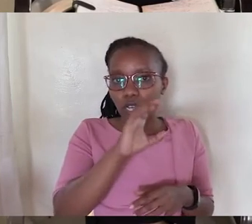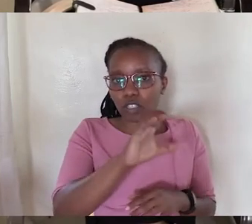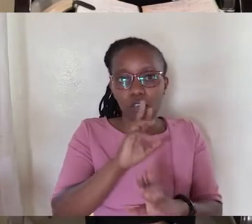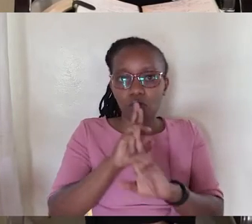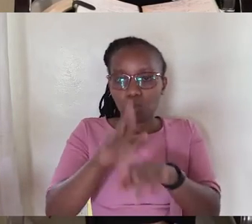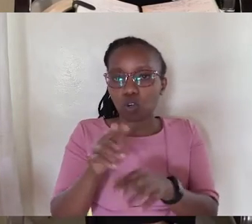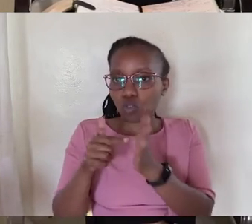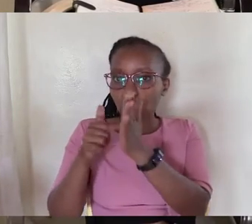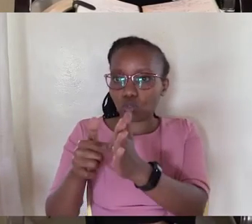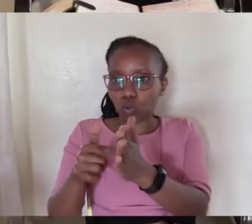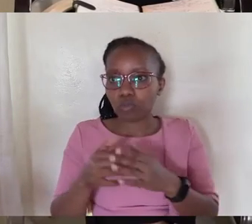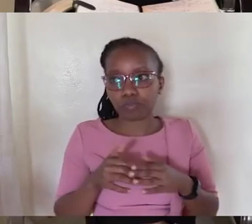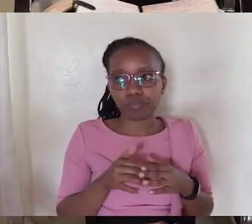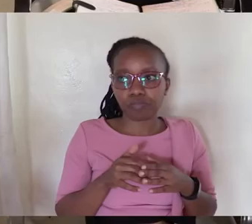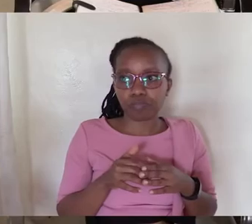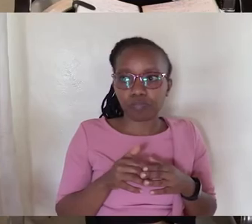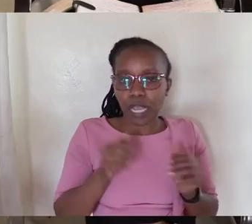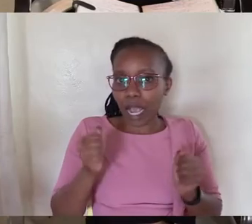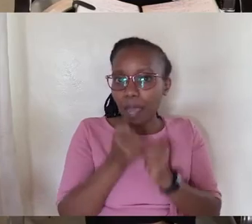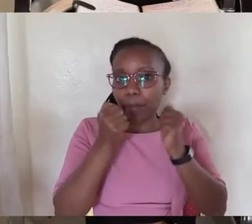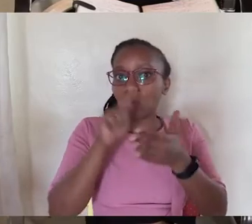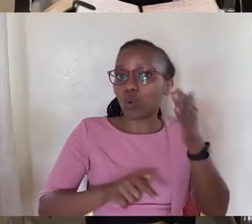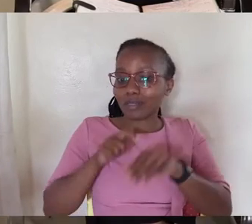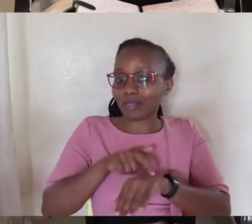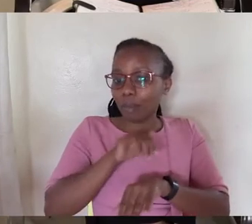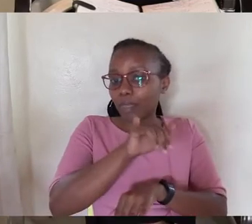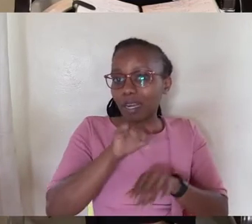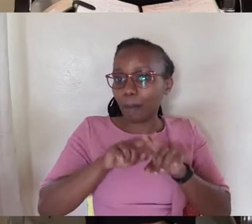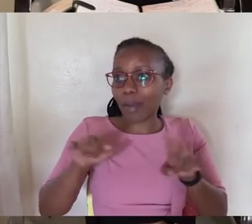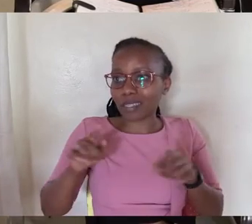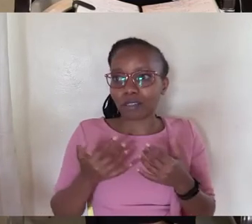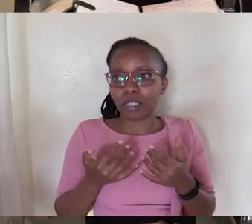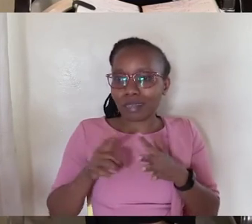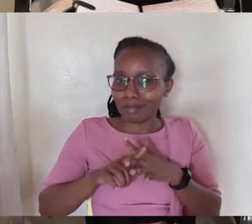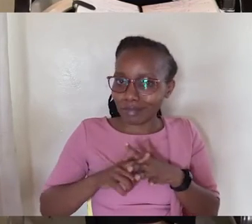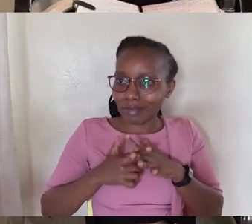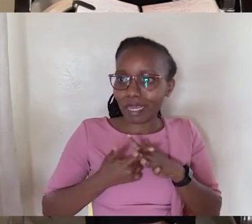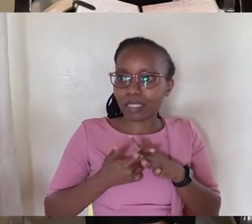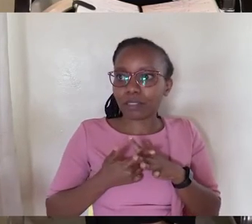report to show comprehensively what had happened during that time. But they went beyond that, and it started actually